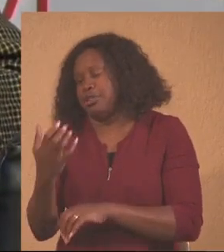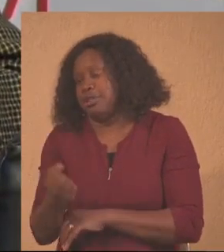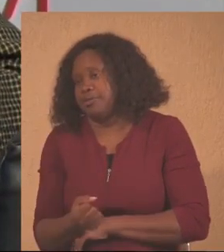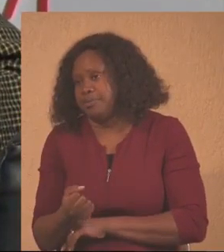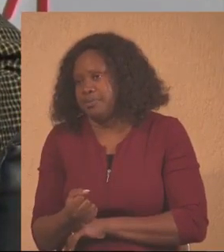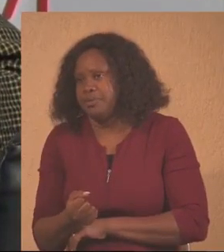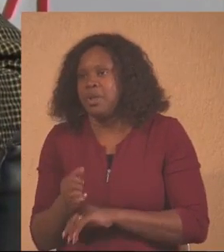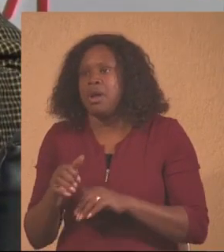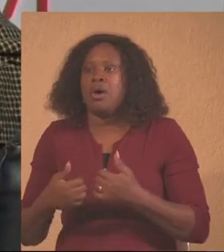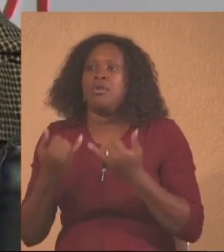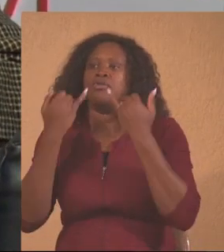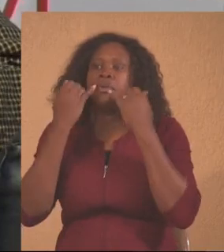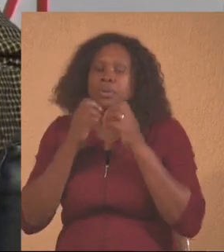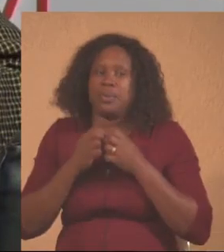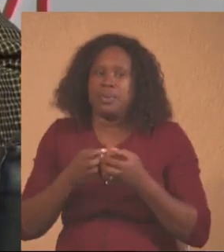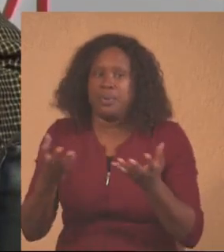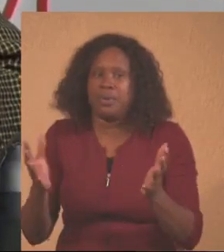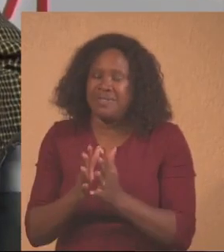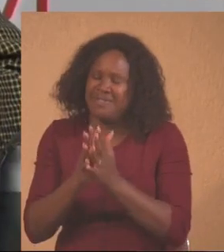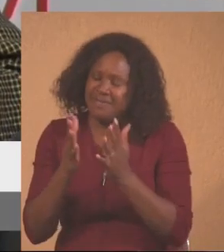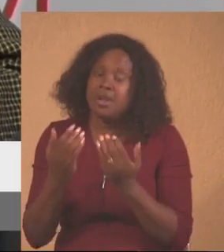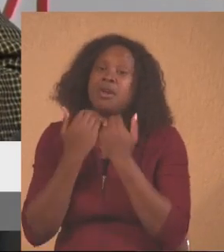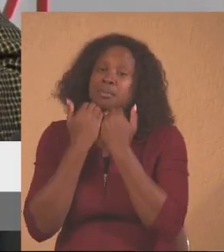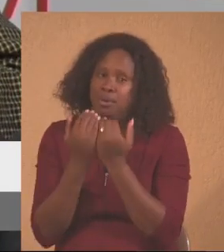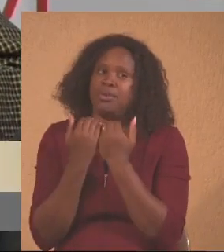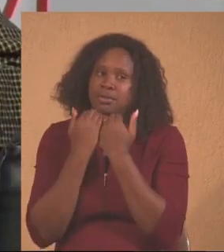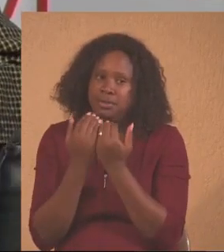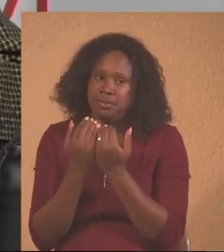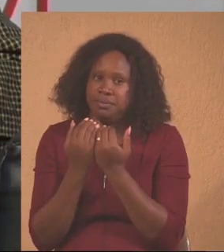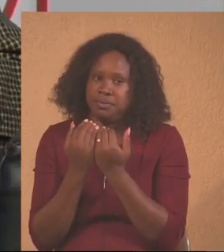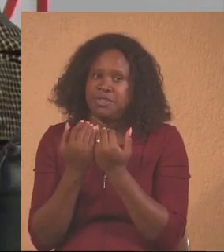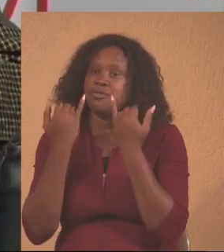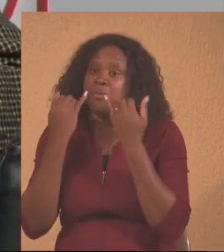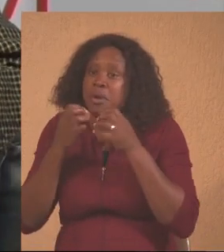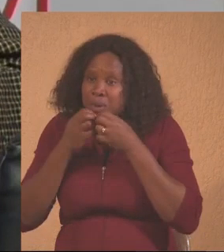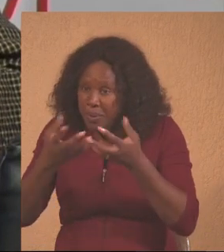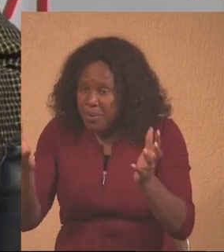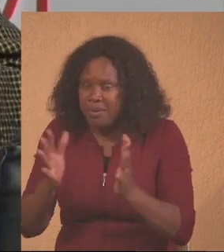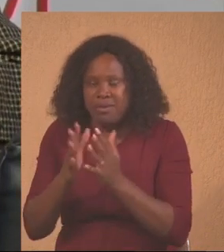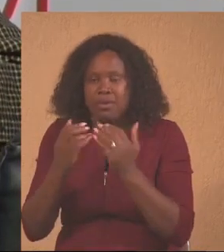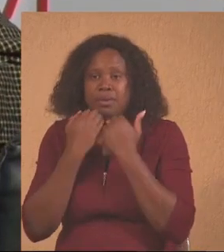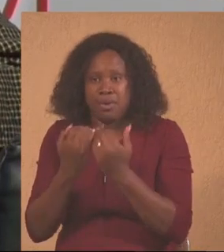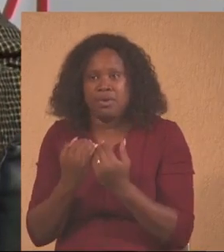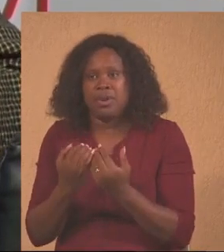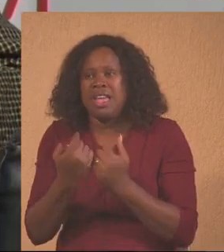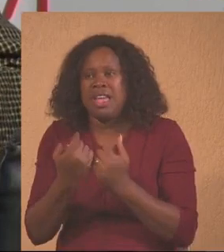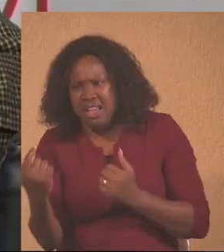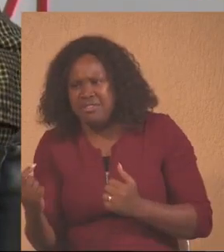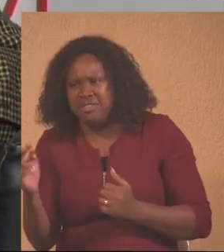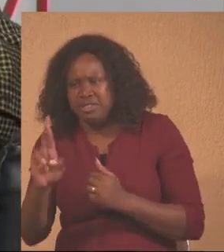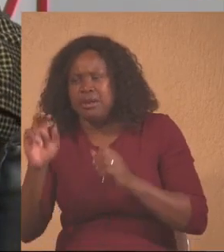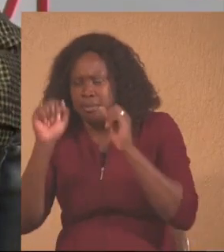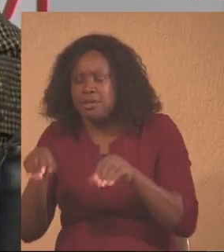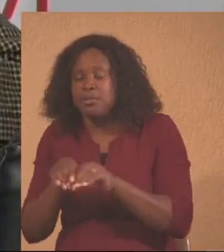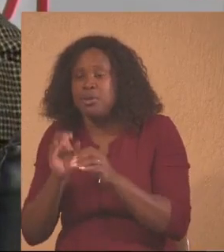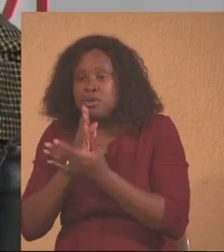dissemination is fundamental. So each region have to ensure that